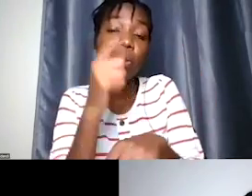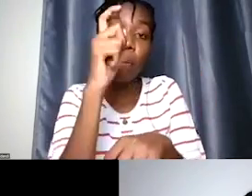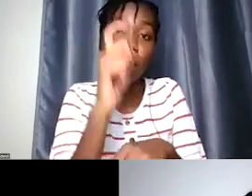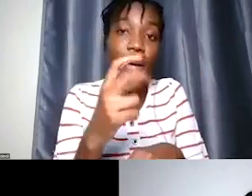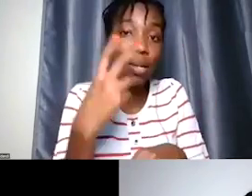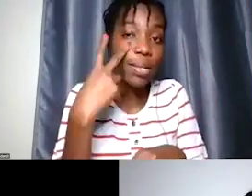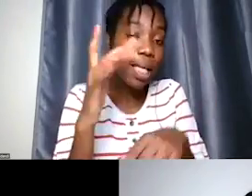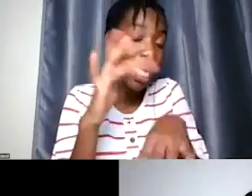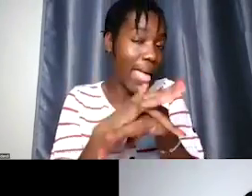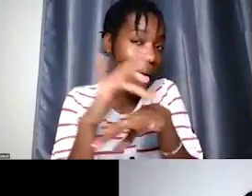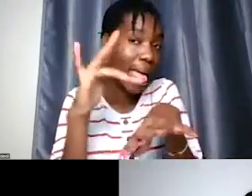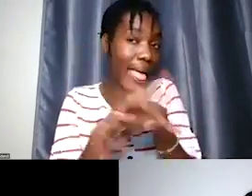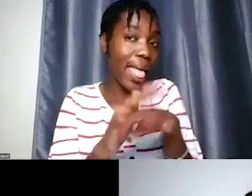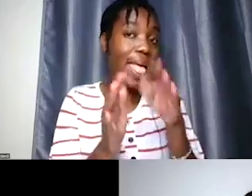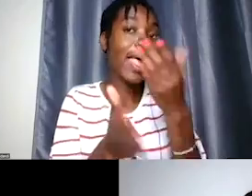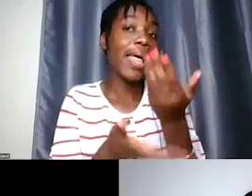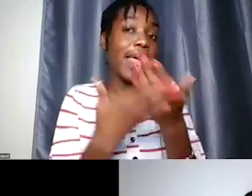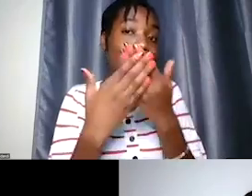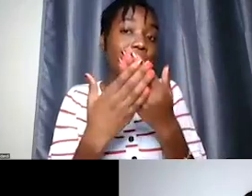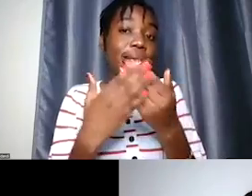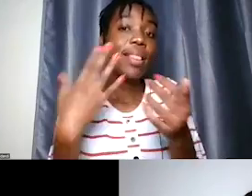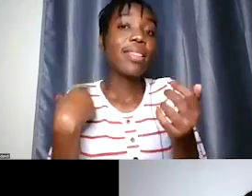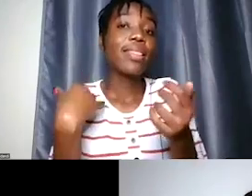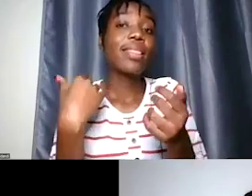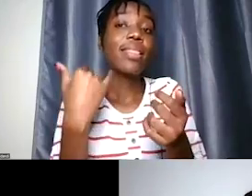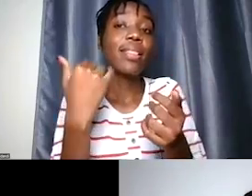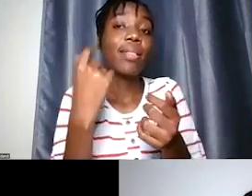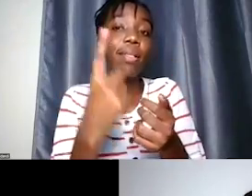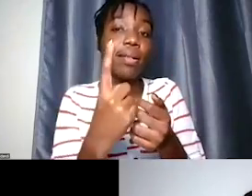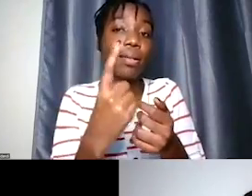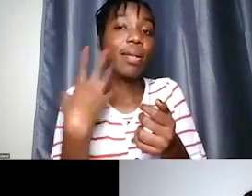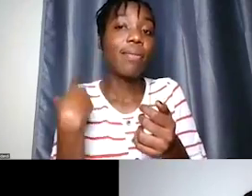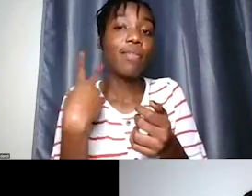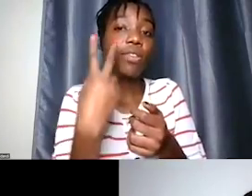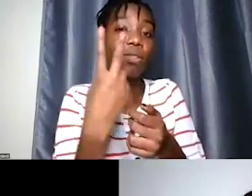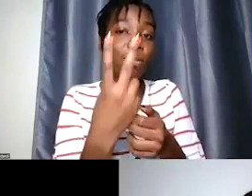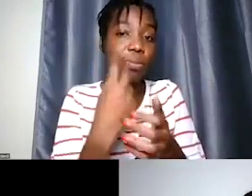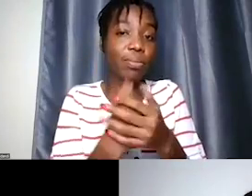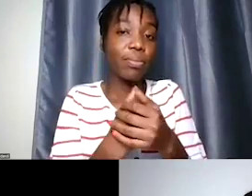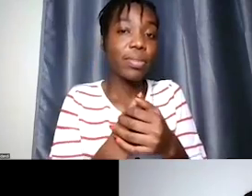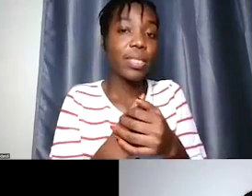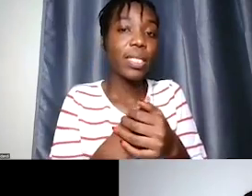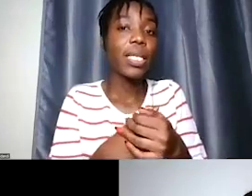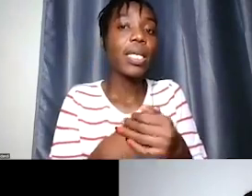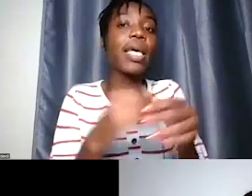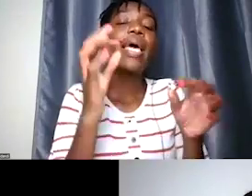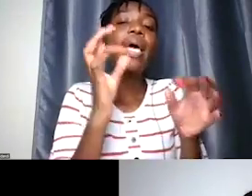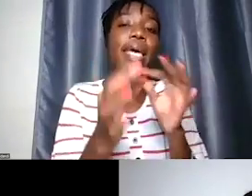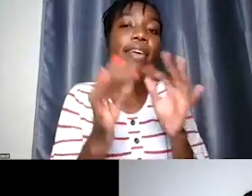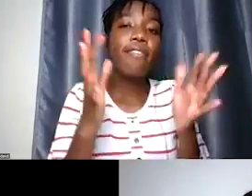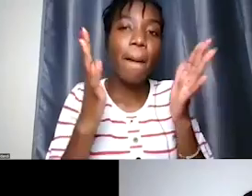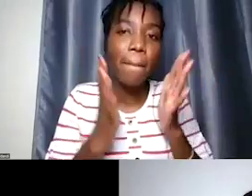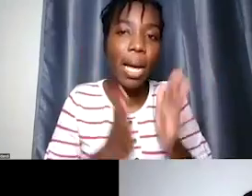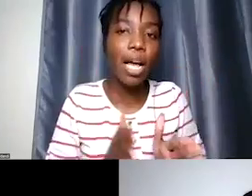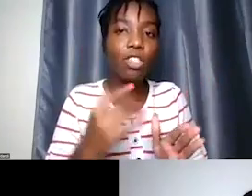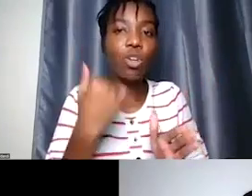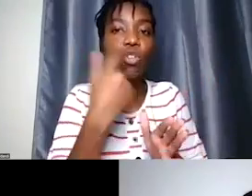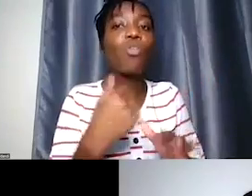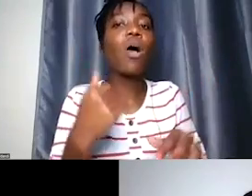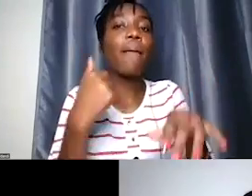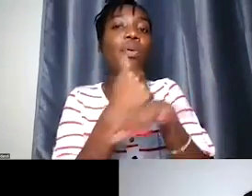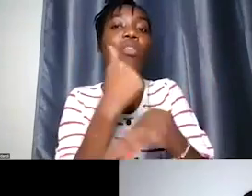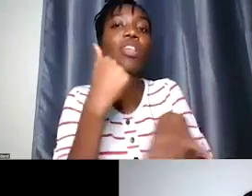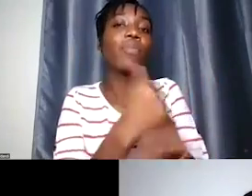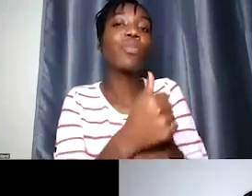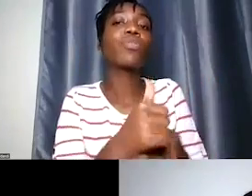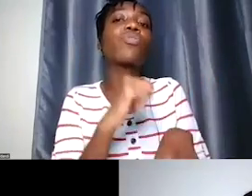help. That's first and foremost. Number two, in case the person who is abusing you doesn't know,